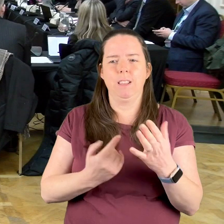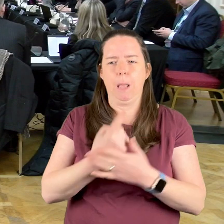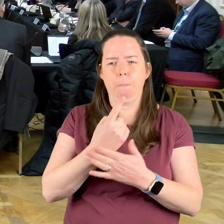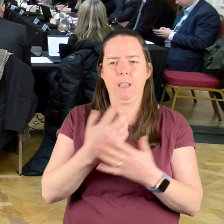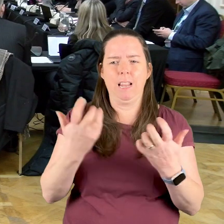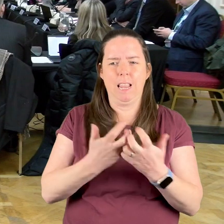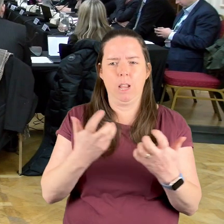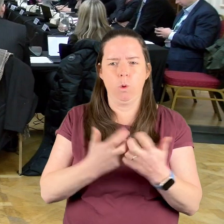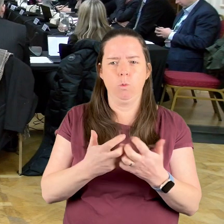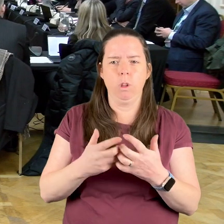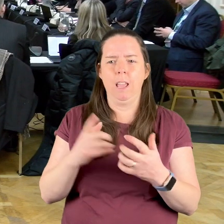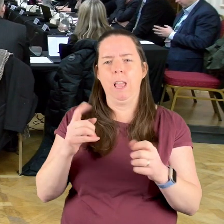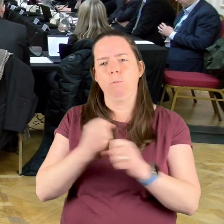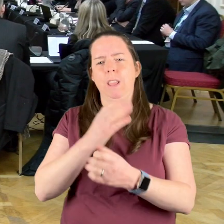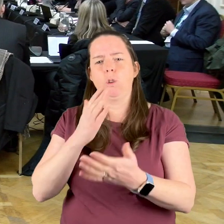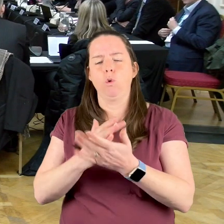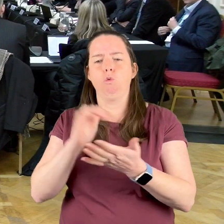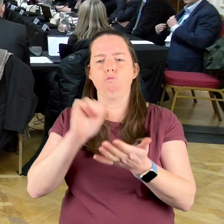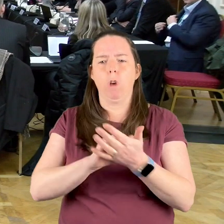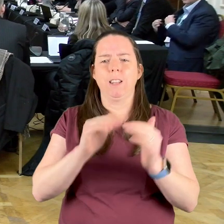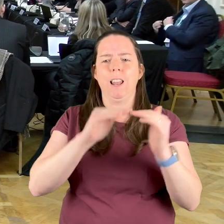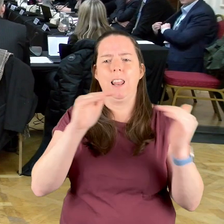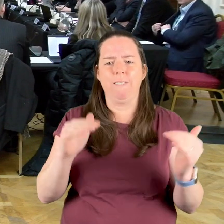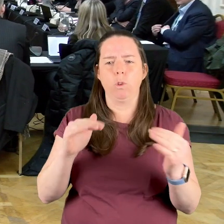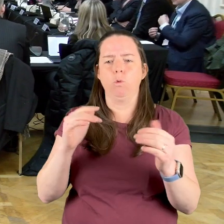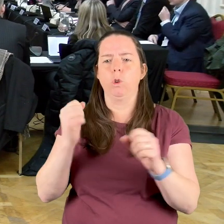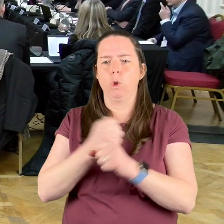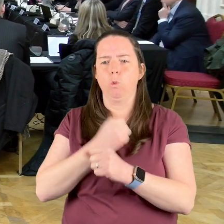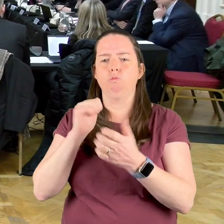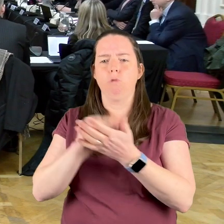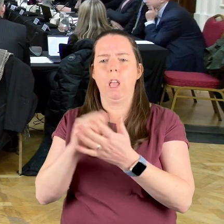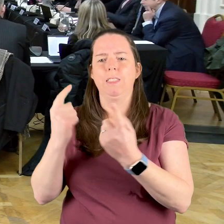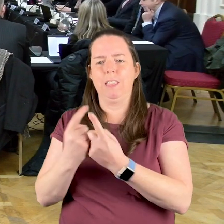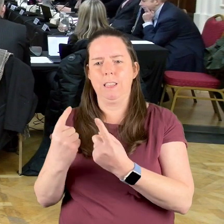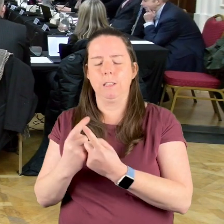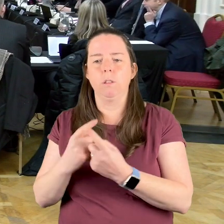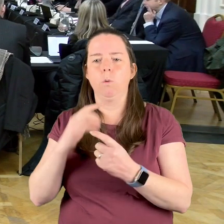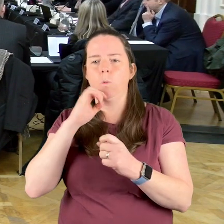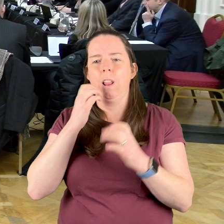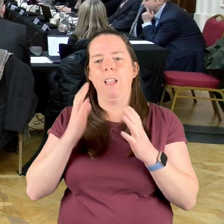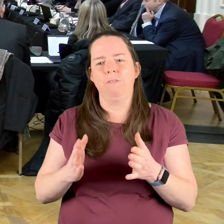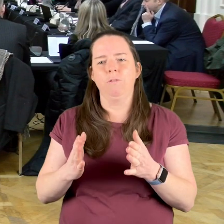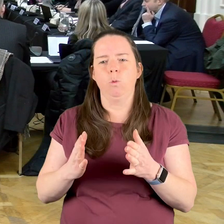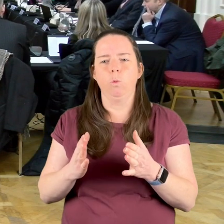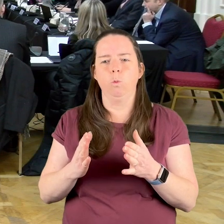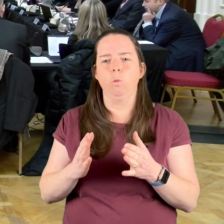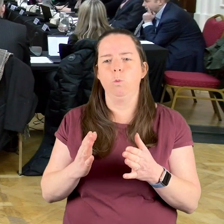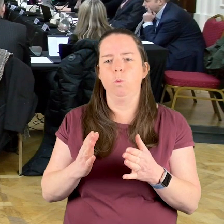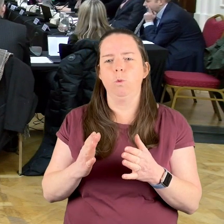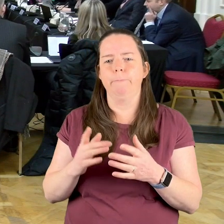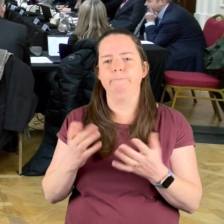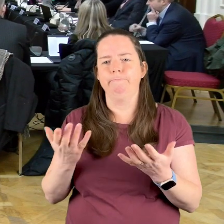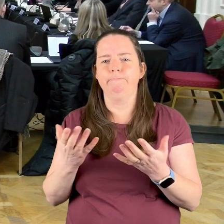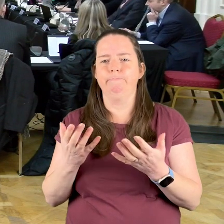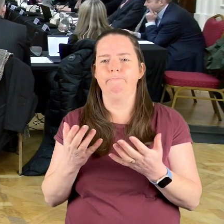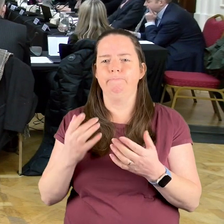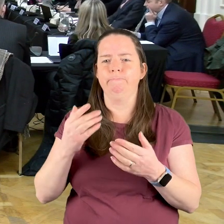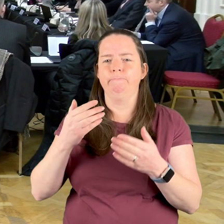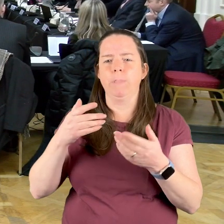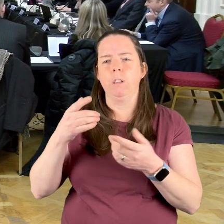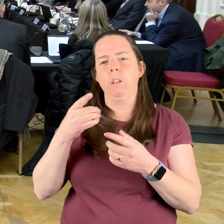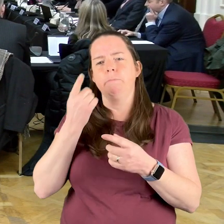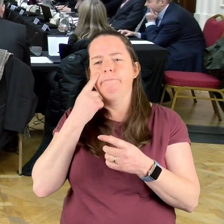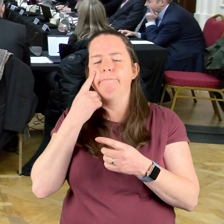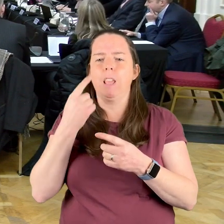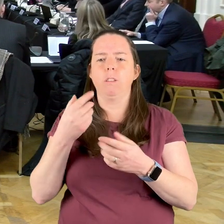how do you make sure it's the right level and it's doing the right things. And we will have to take back, I think, costed delivery